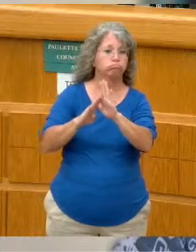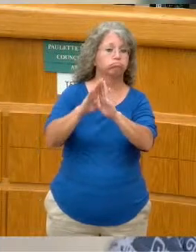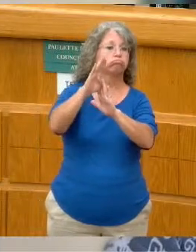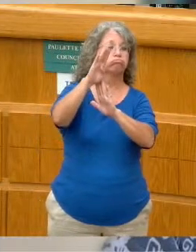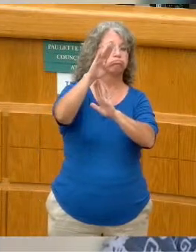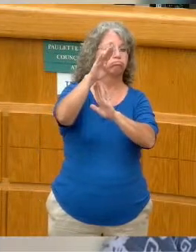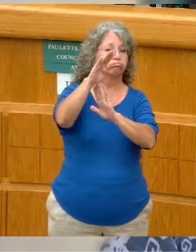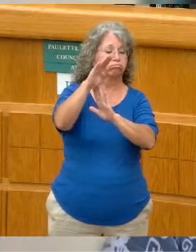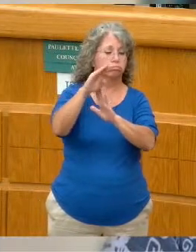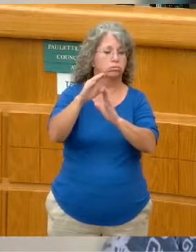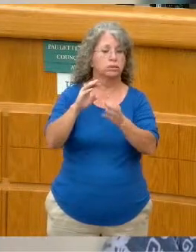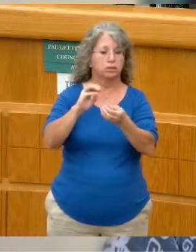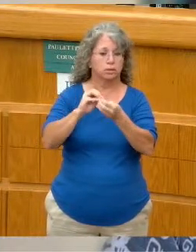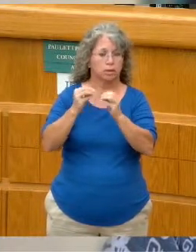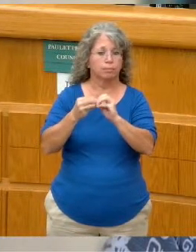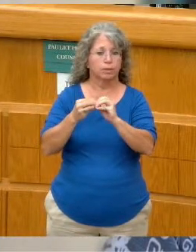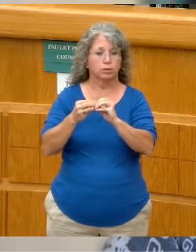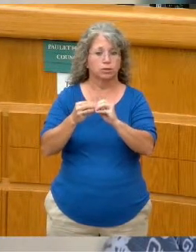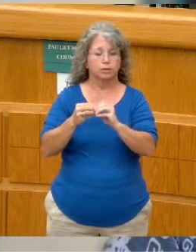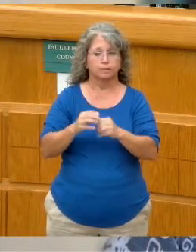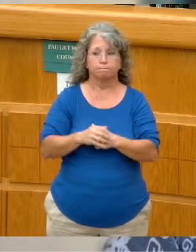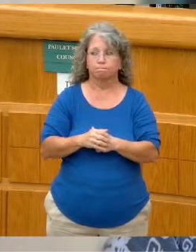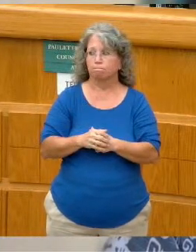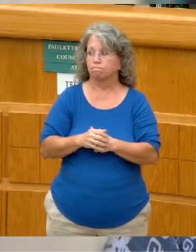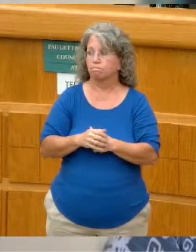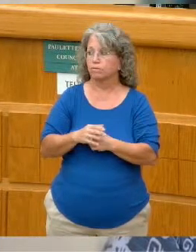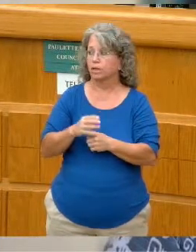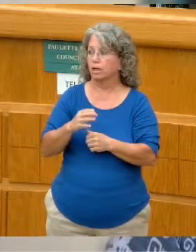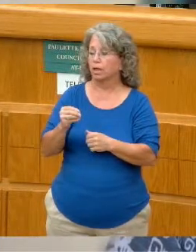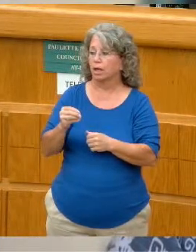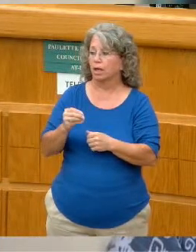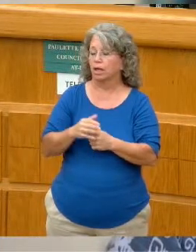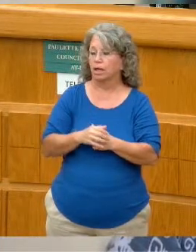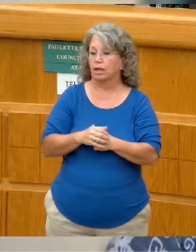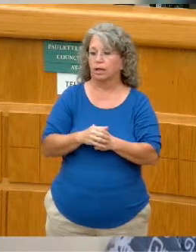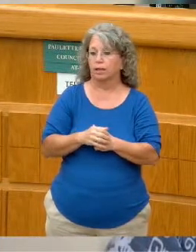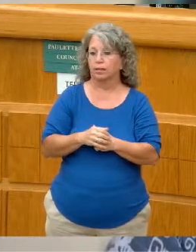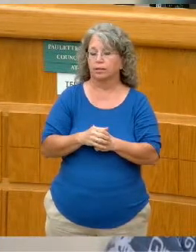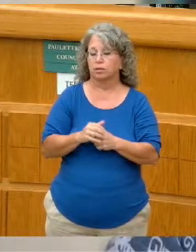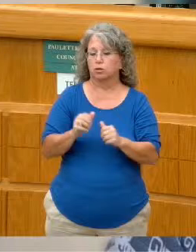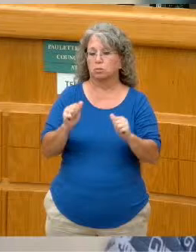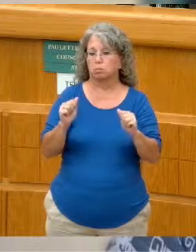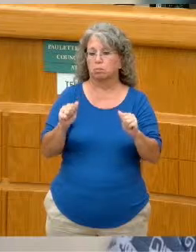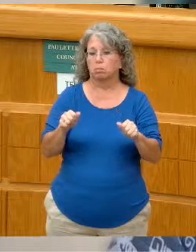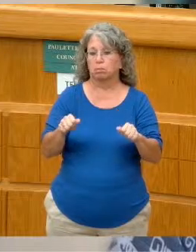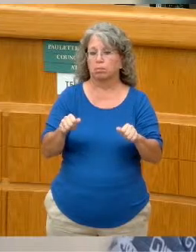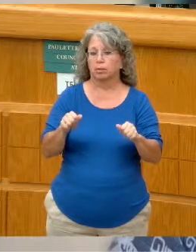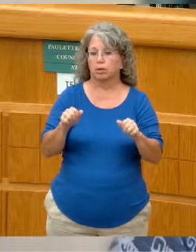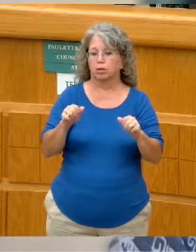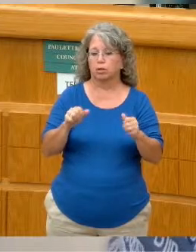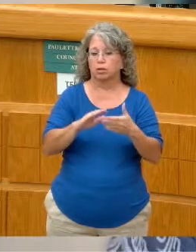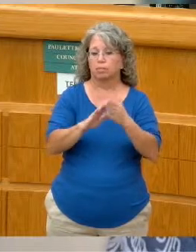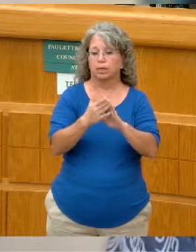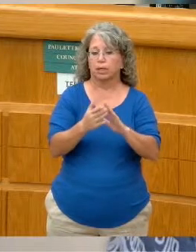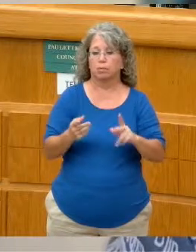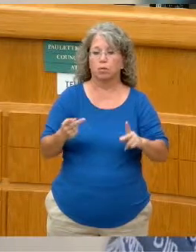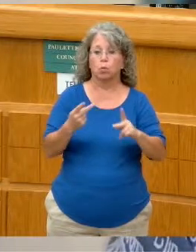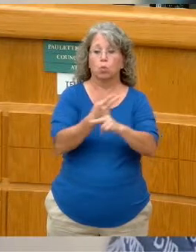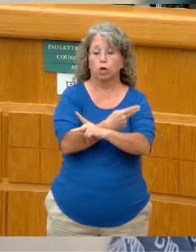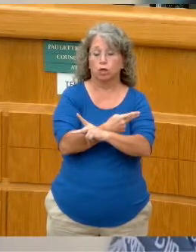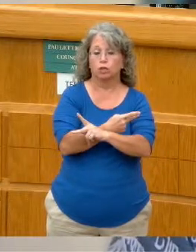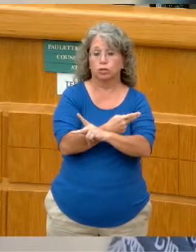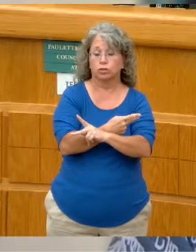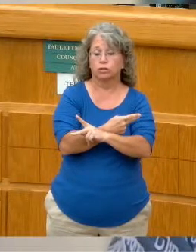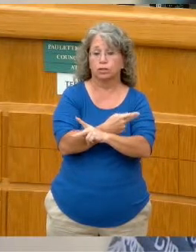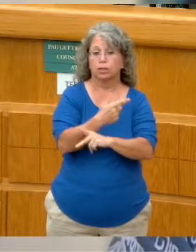area. And it potentially could be even worse under that scenario